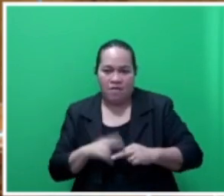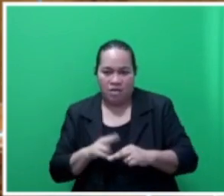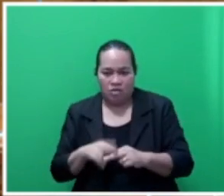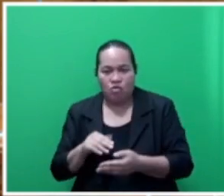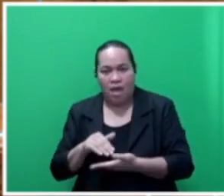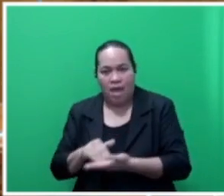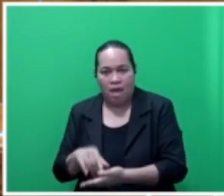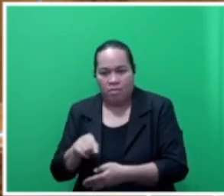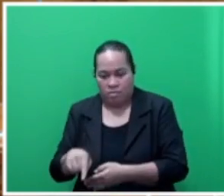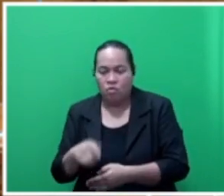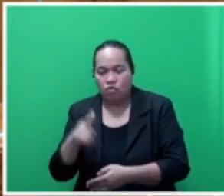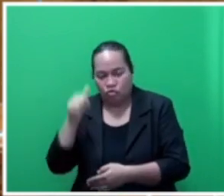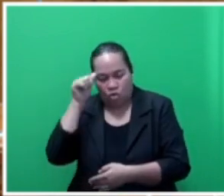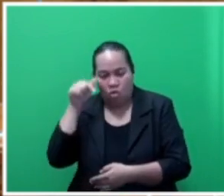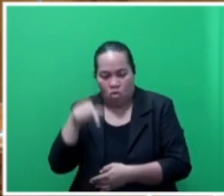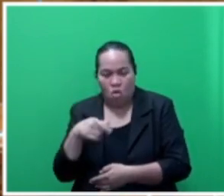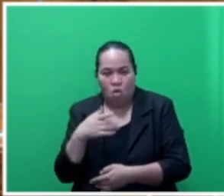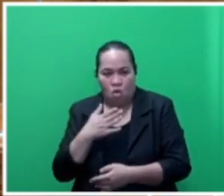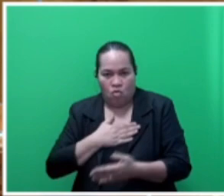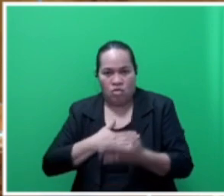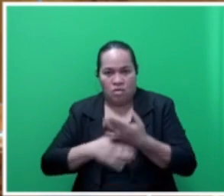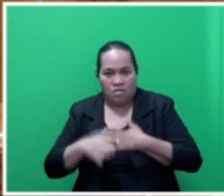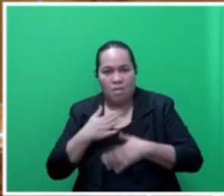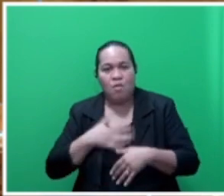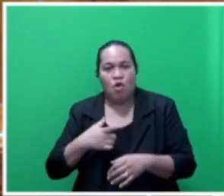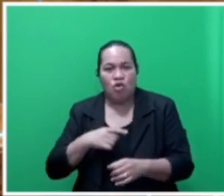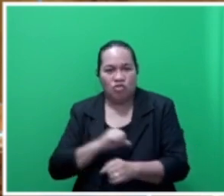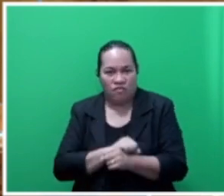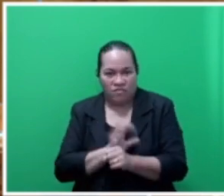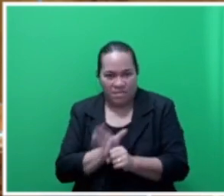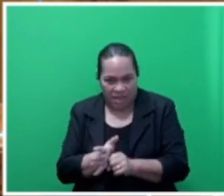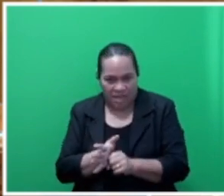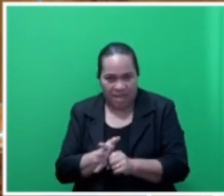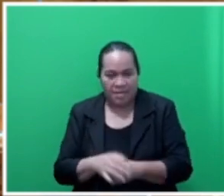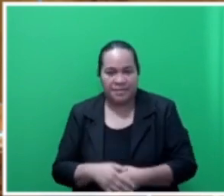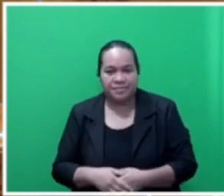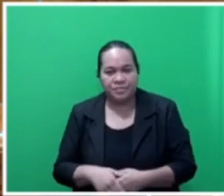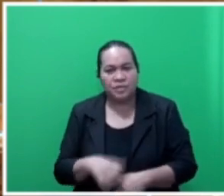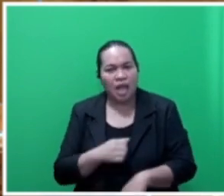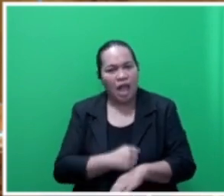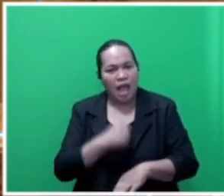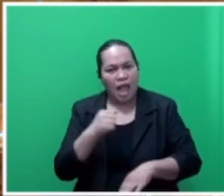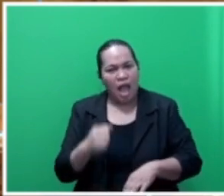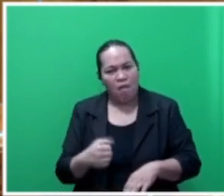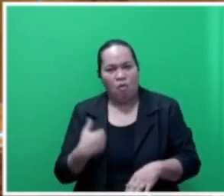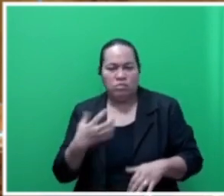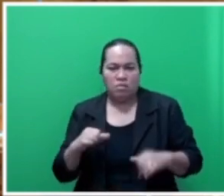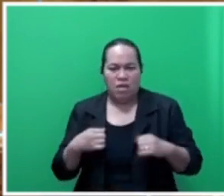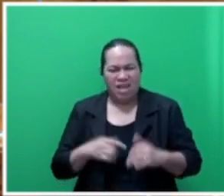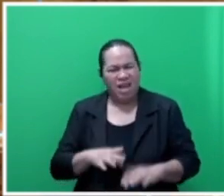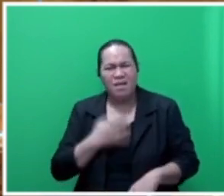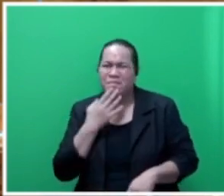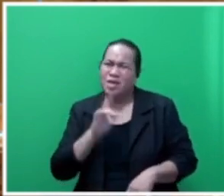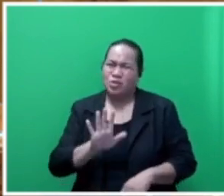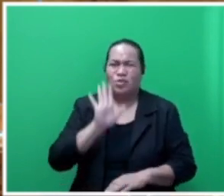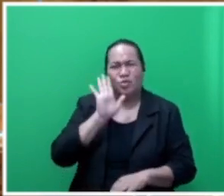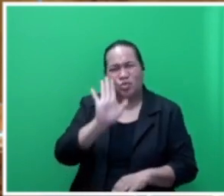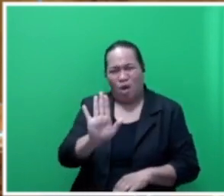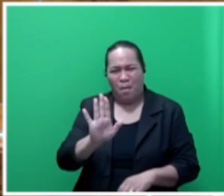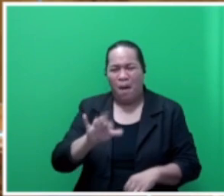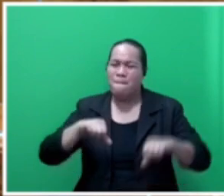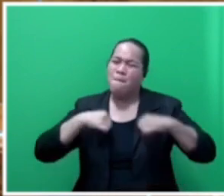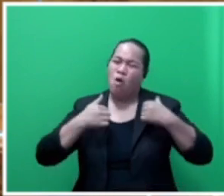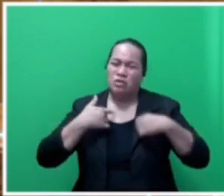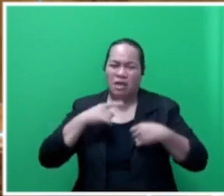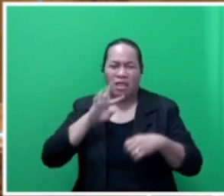people of Fiji are facing due to the pandemic. The government, as usual, should stop boasting and misleading the